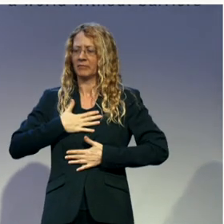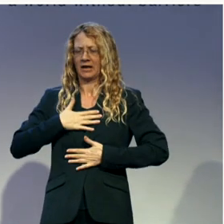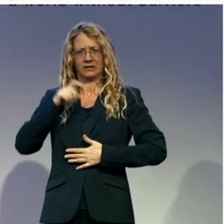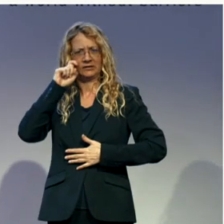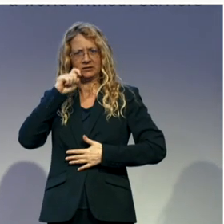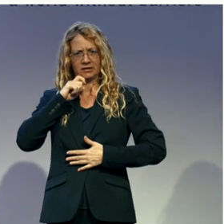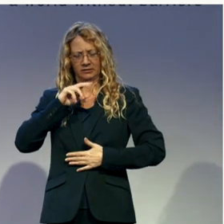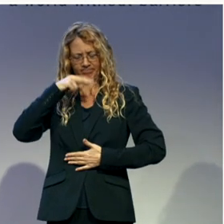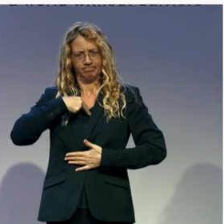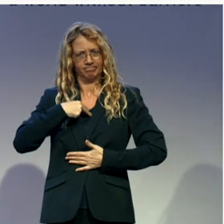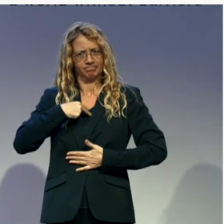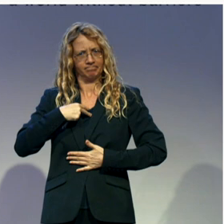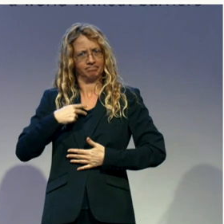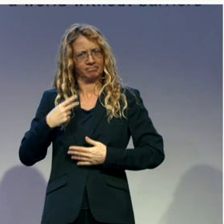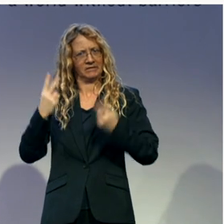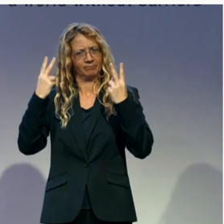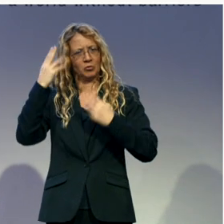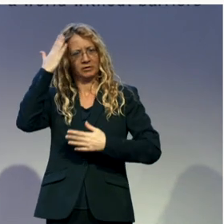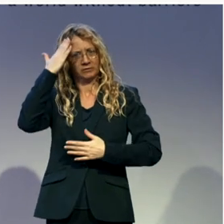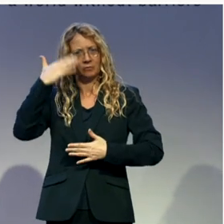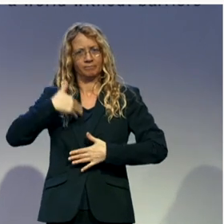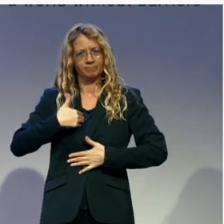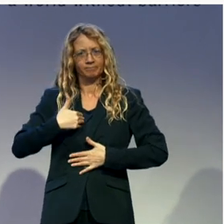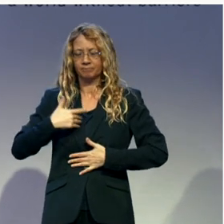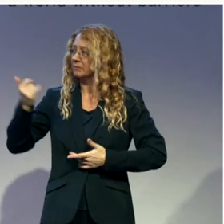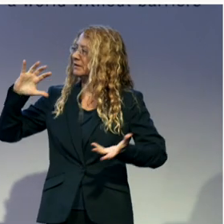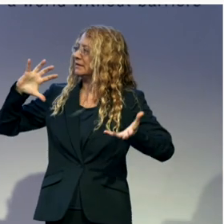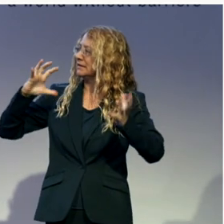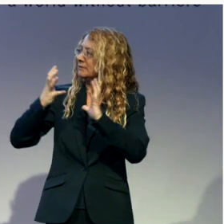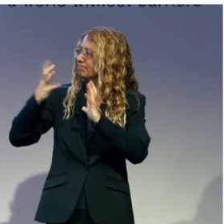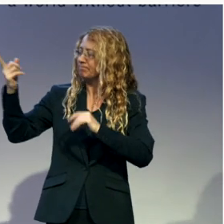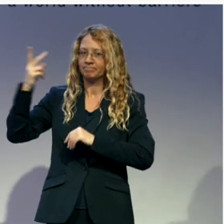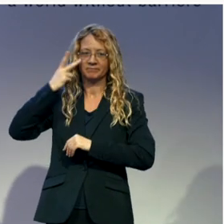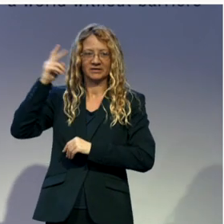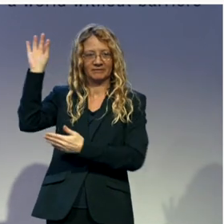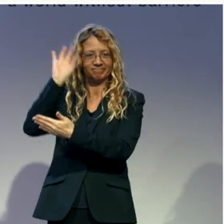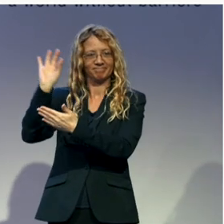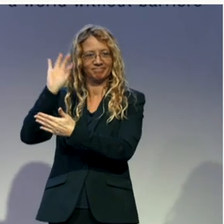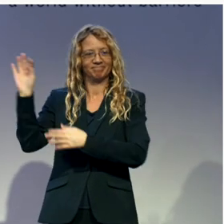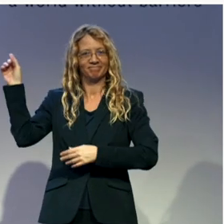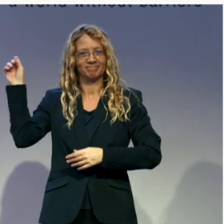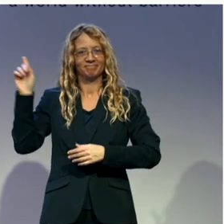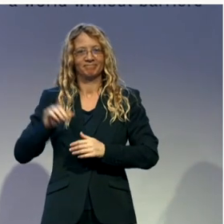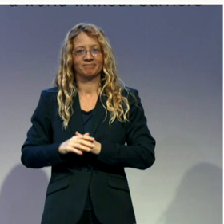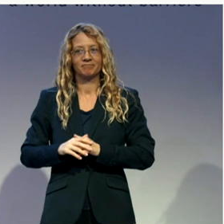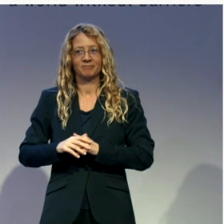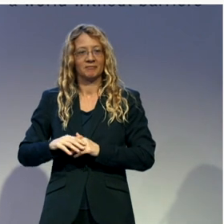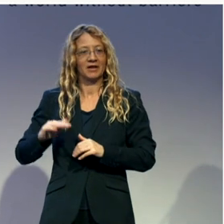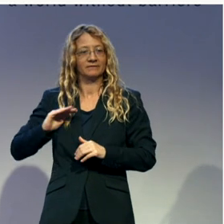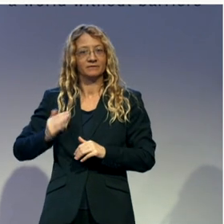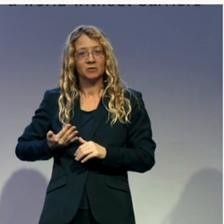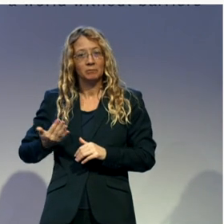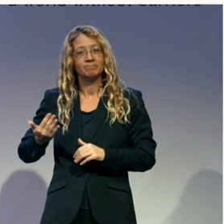To summarize it quickly, it supports women to say no against violence and